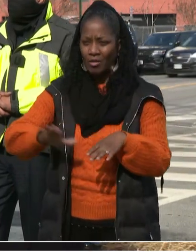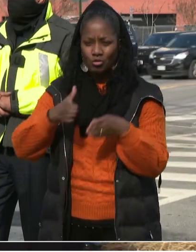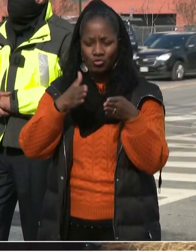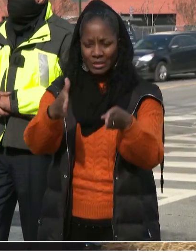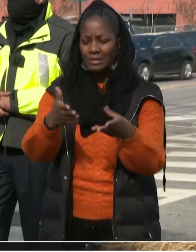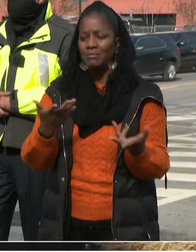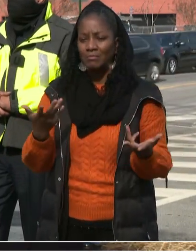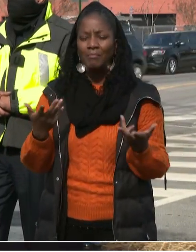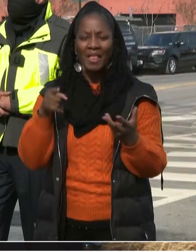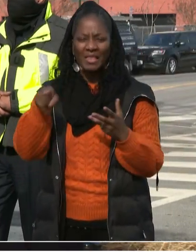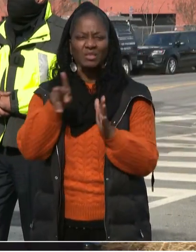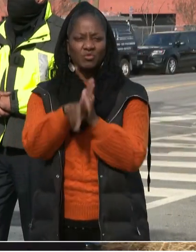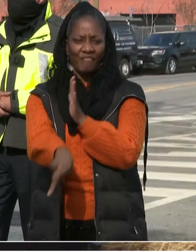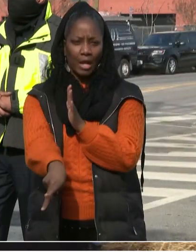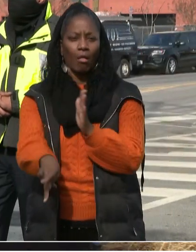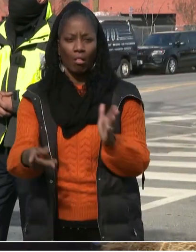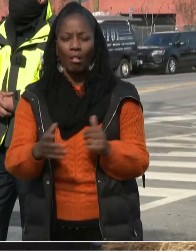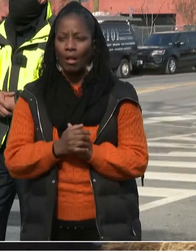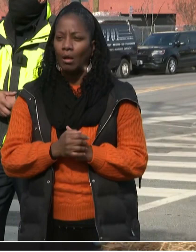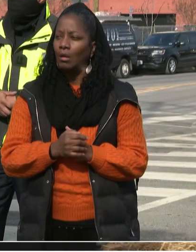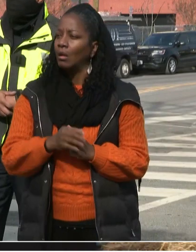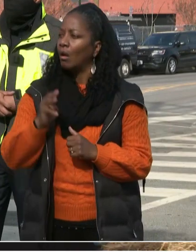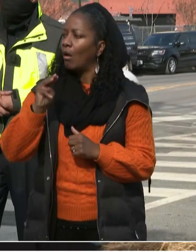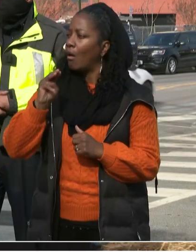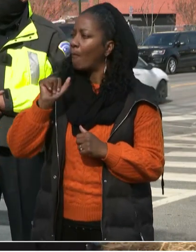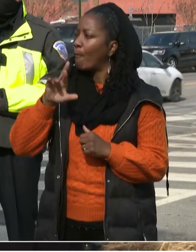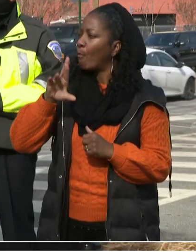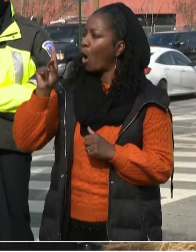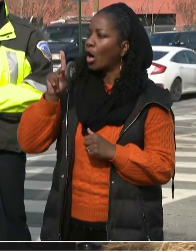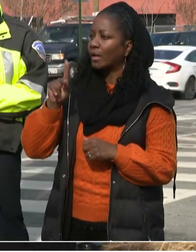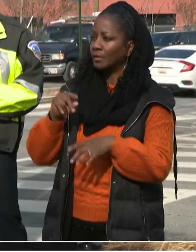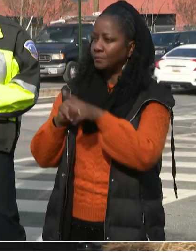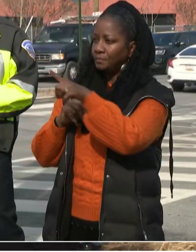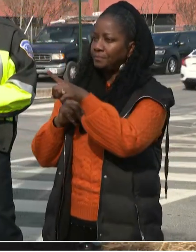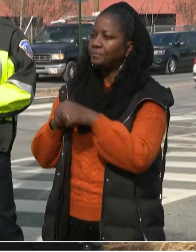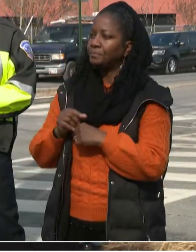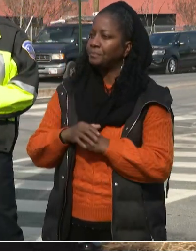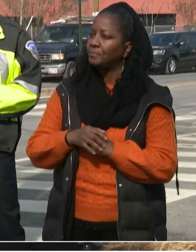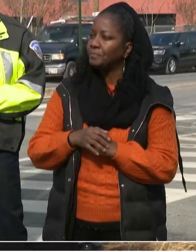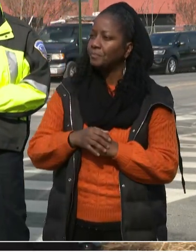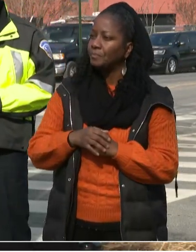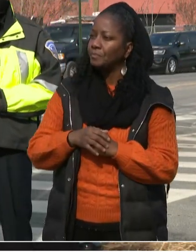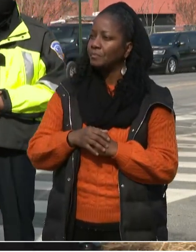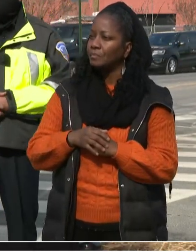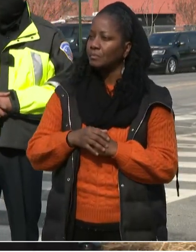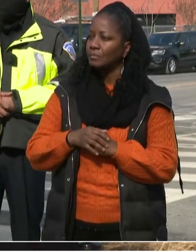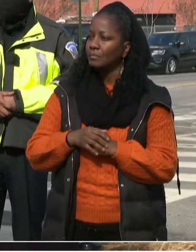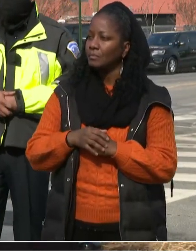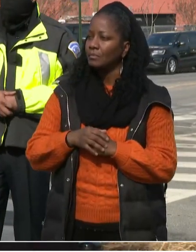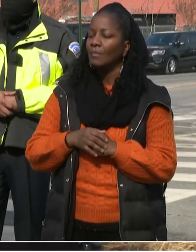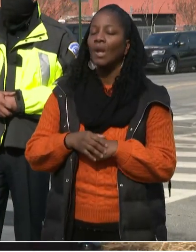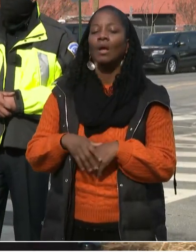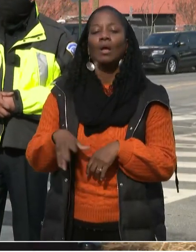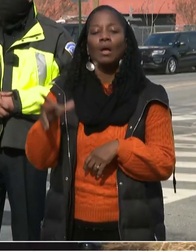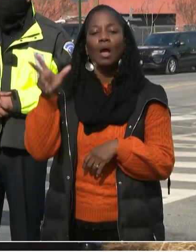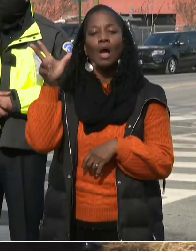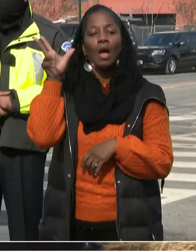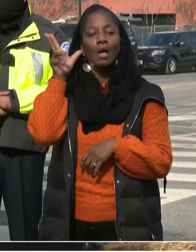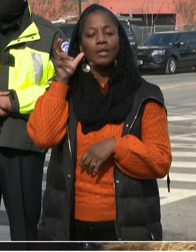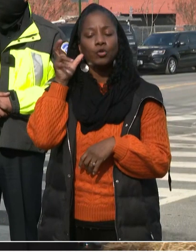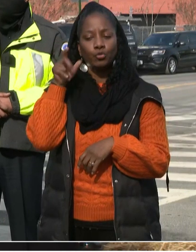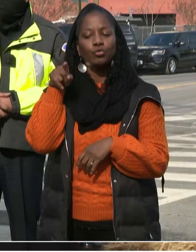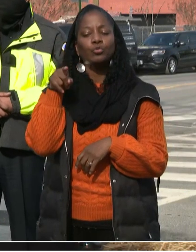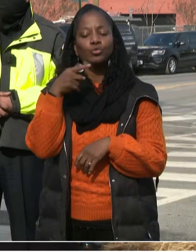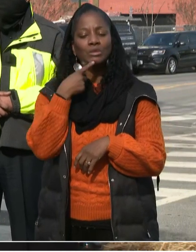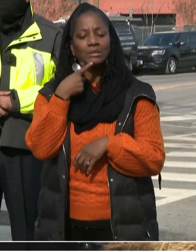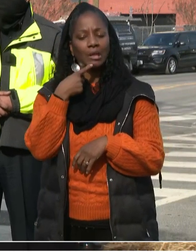fatal. Okay, Mark. I hear you guys saying, particularly on the DC side,